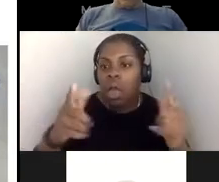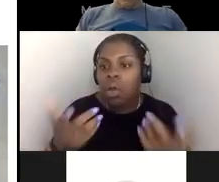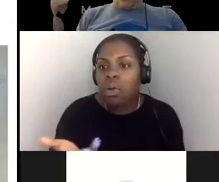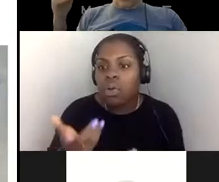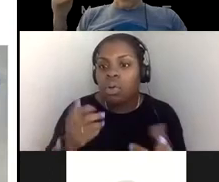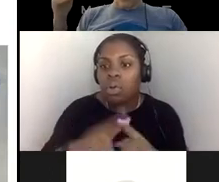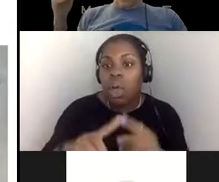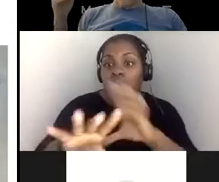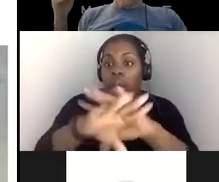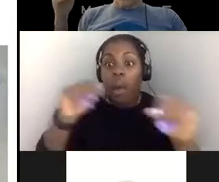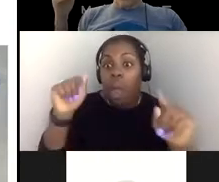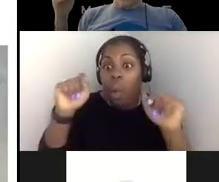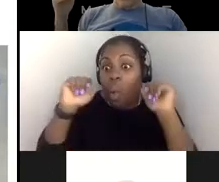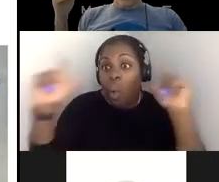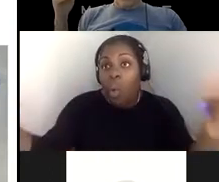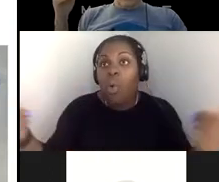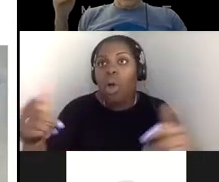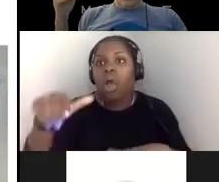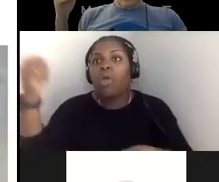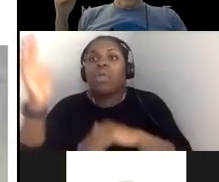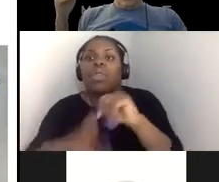not be allowed out at all, other than